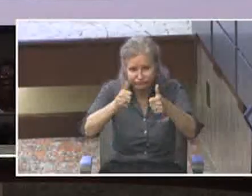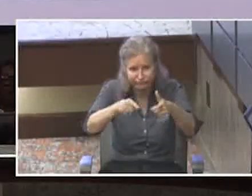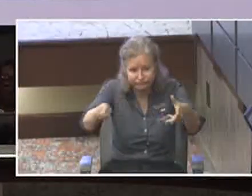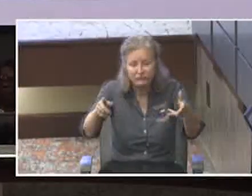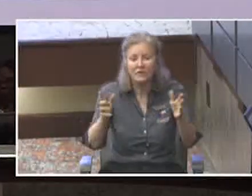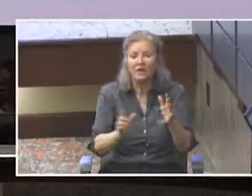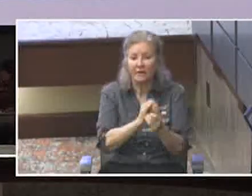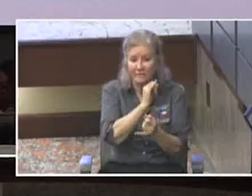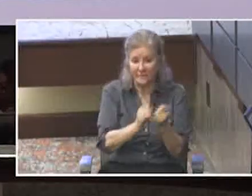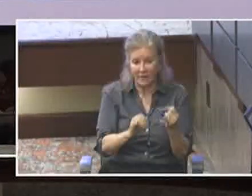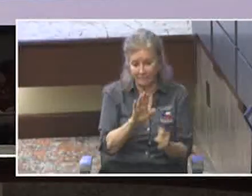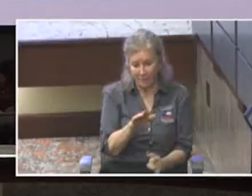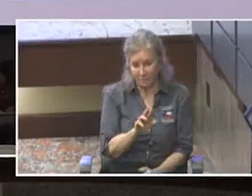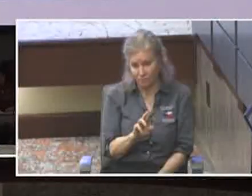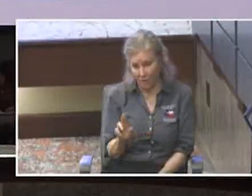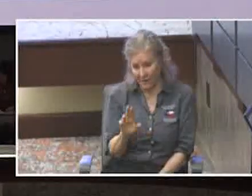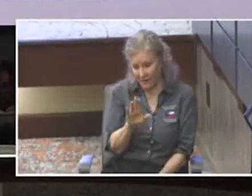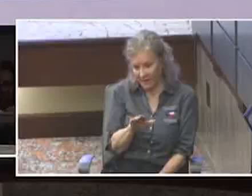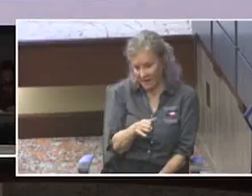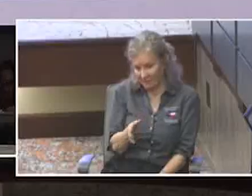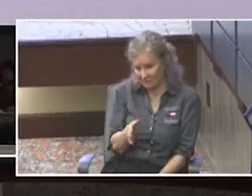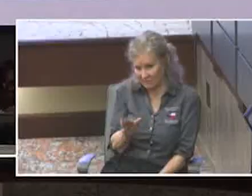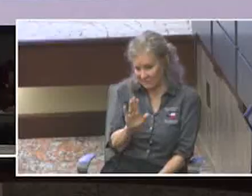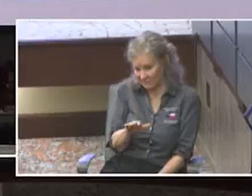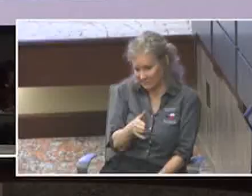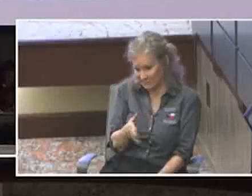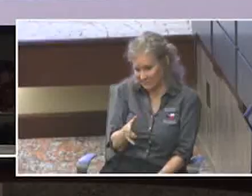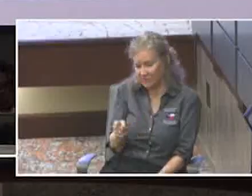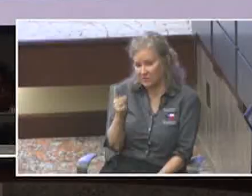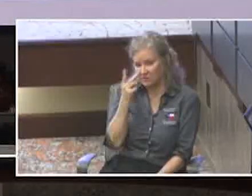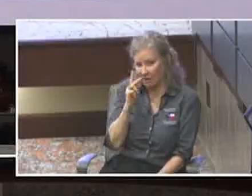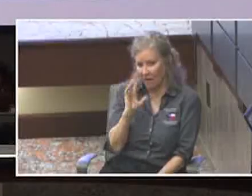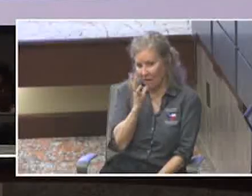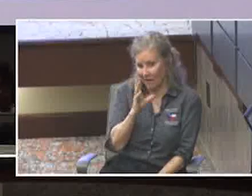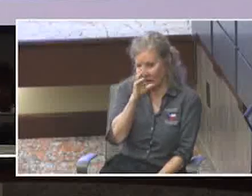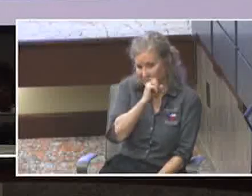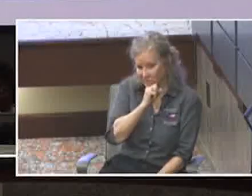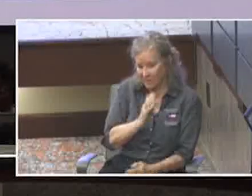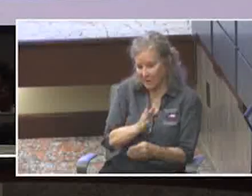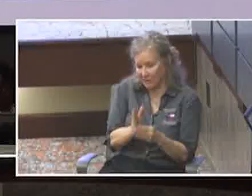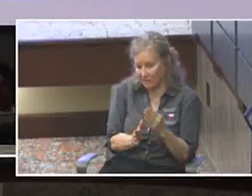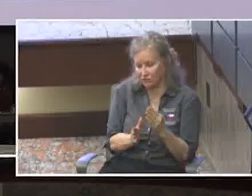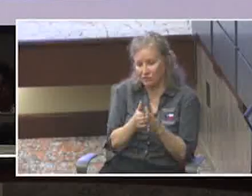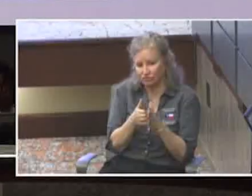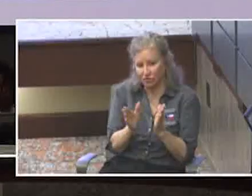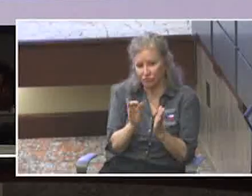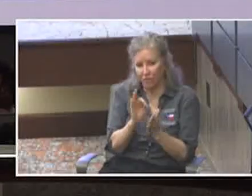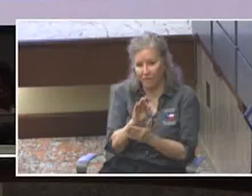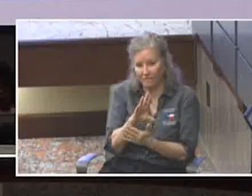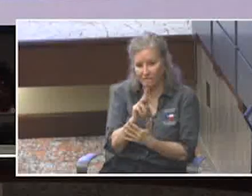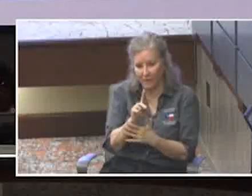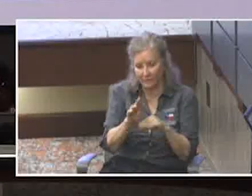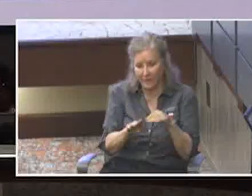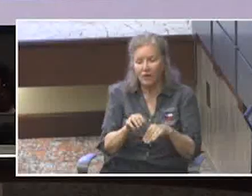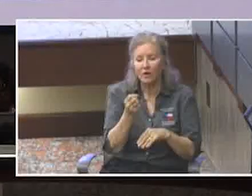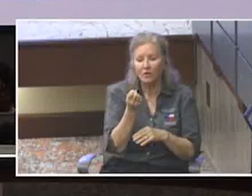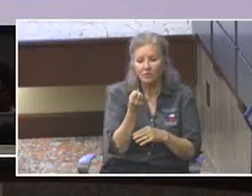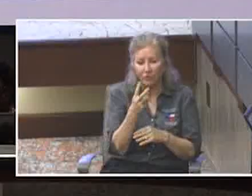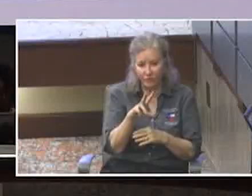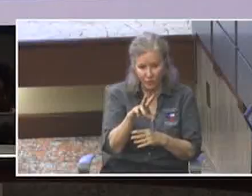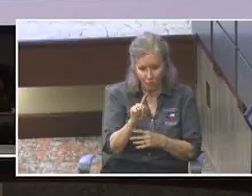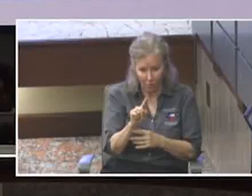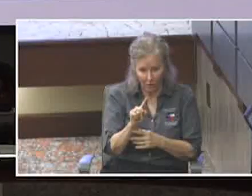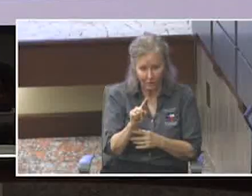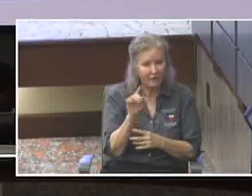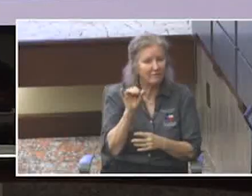at the bottom right of the screen, you can see our estimated ending general fund balance at 12/31. Again,